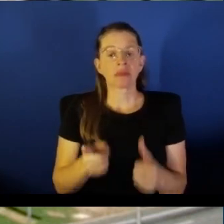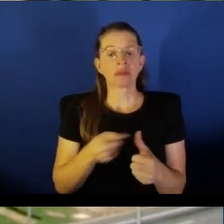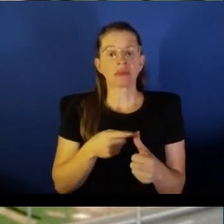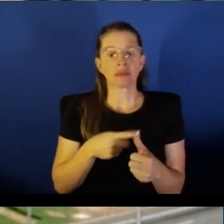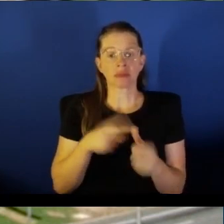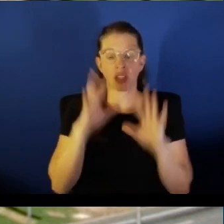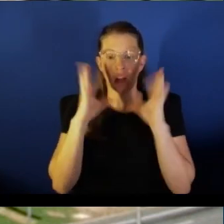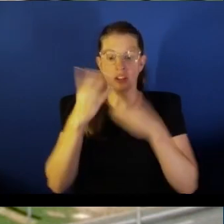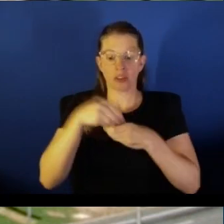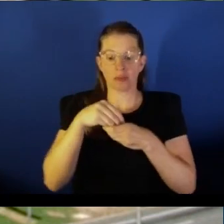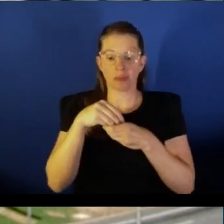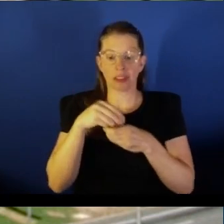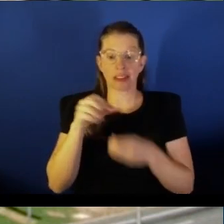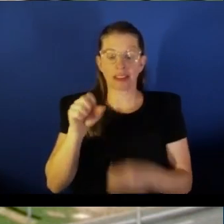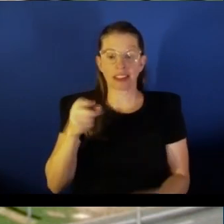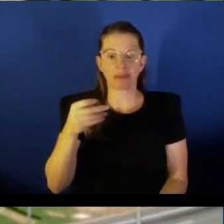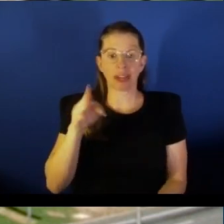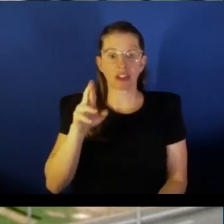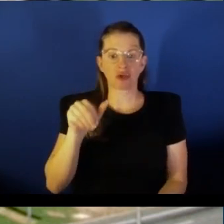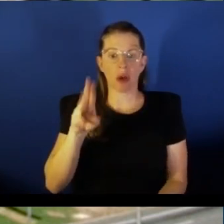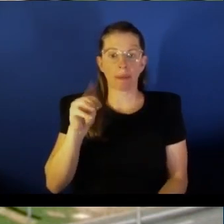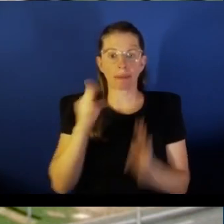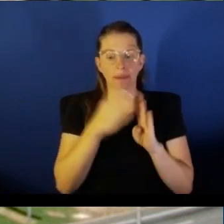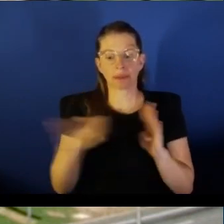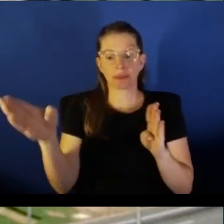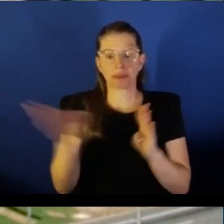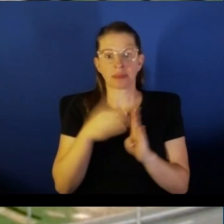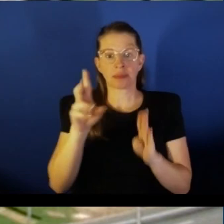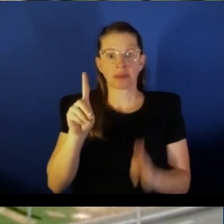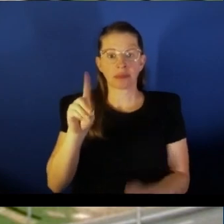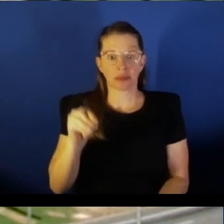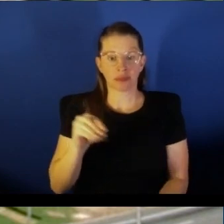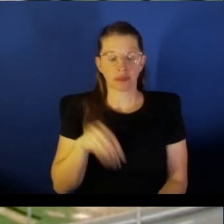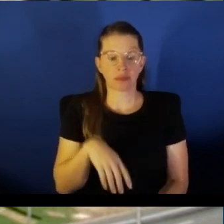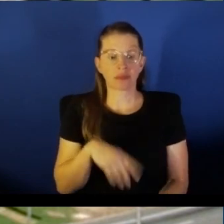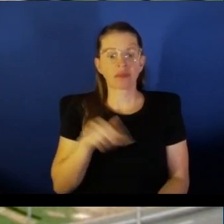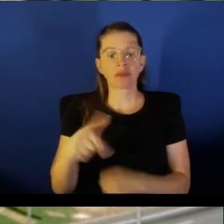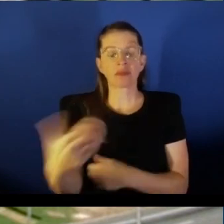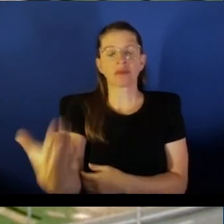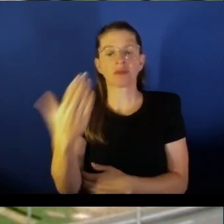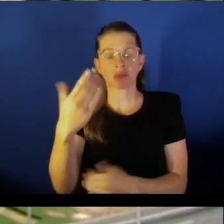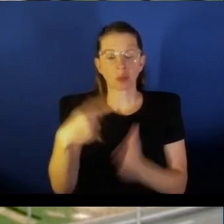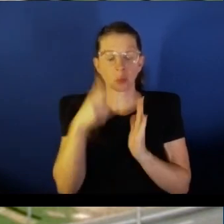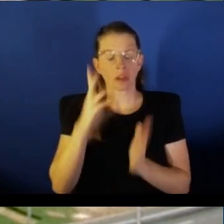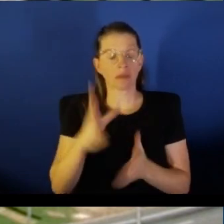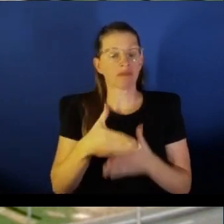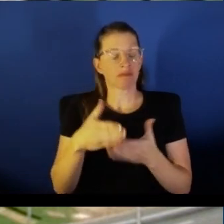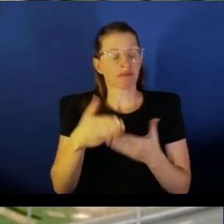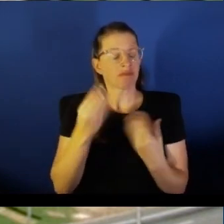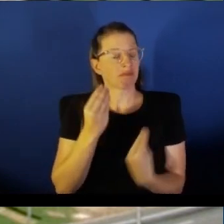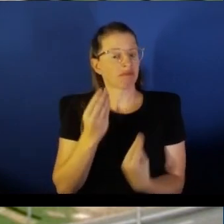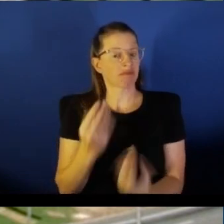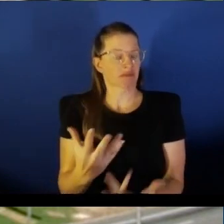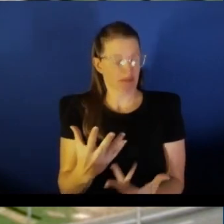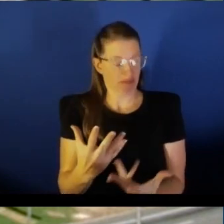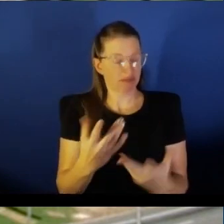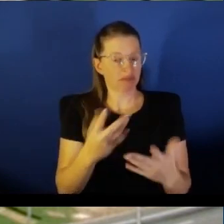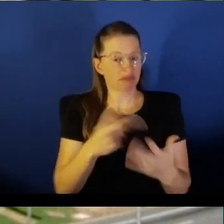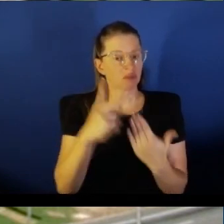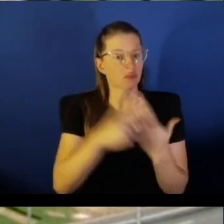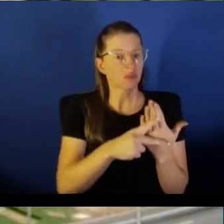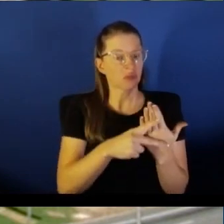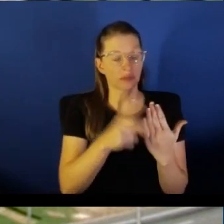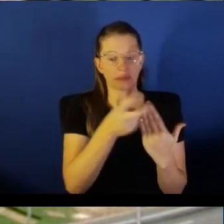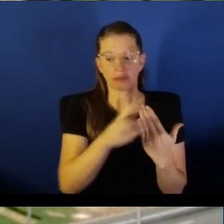do we really understand it? This morning, we share new research and an initiative helping children with autism transition to